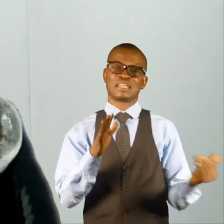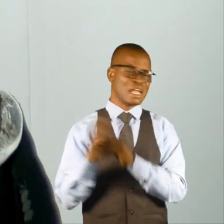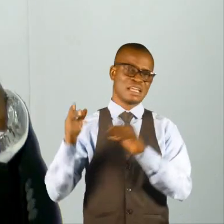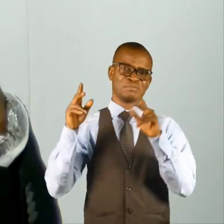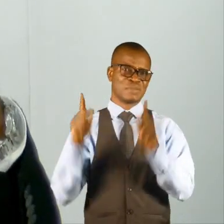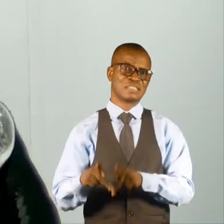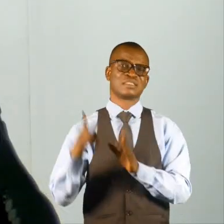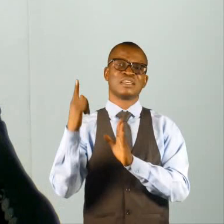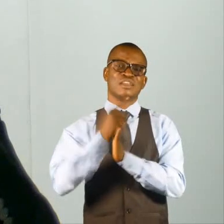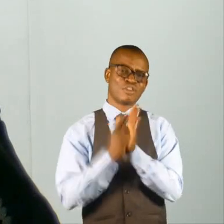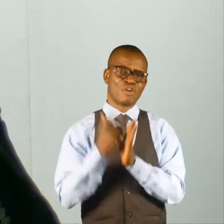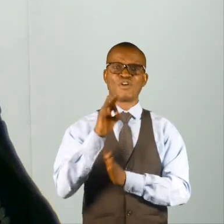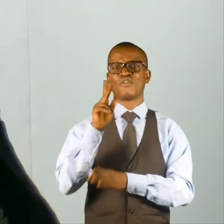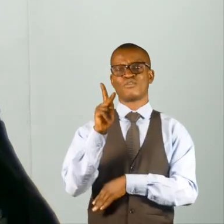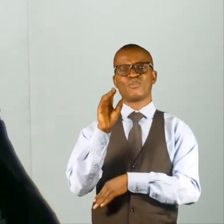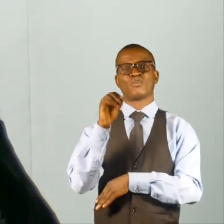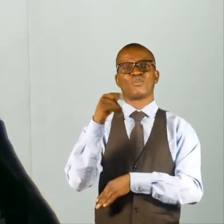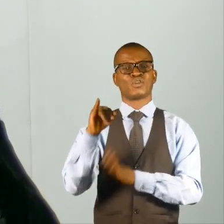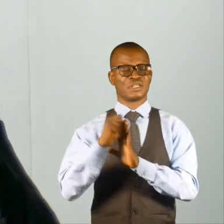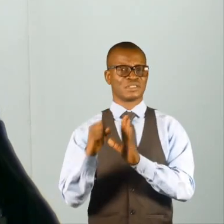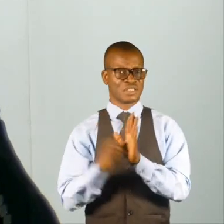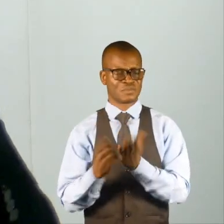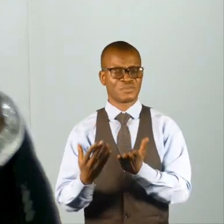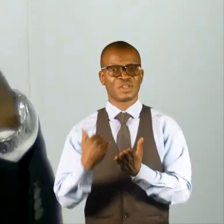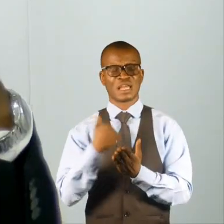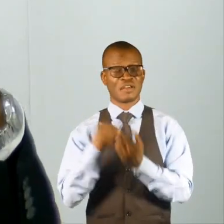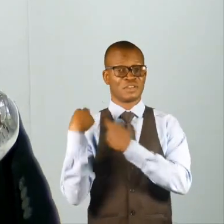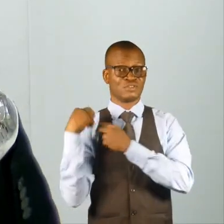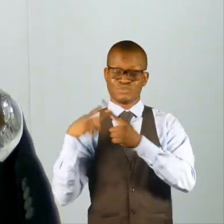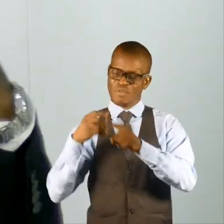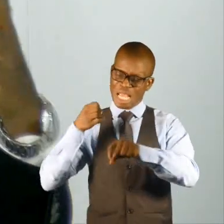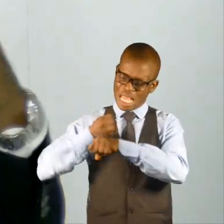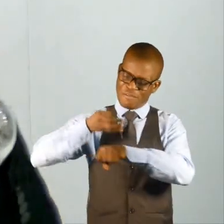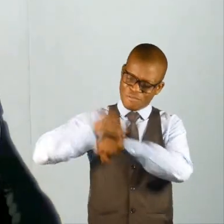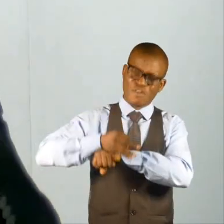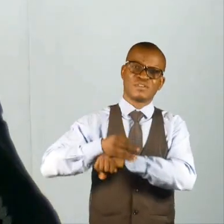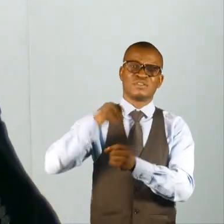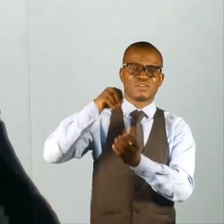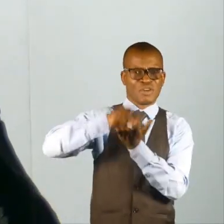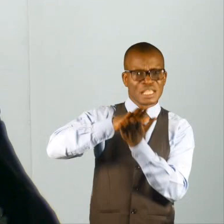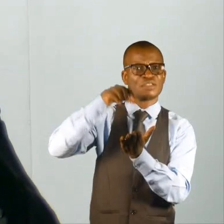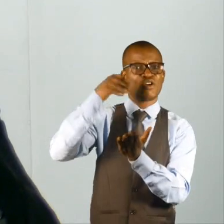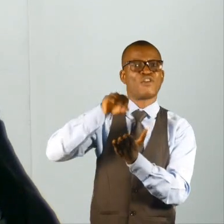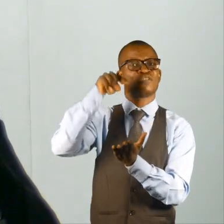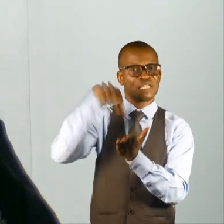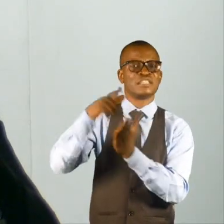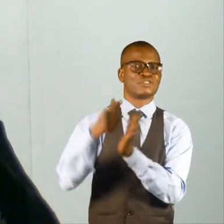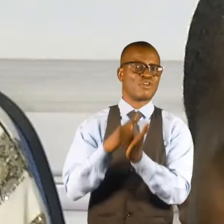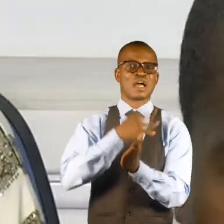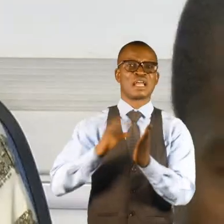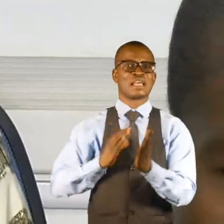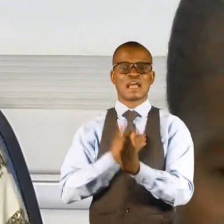the Violence Against Persons Prohibition Law of Kogi State, we were mandated to enforce the provisions of